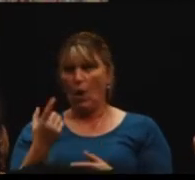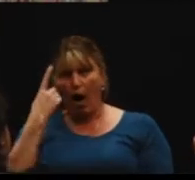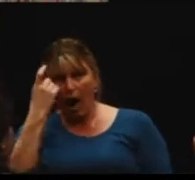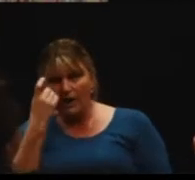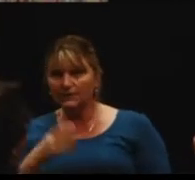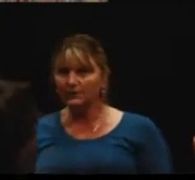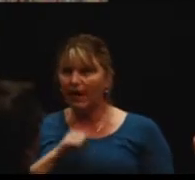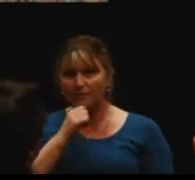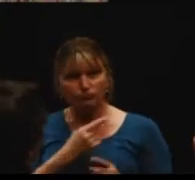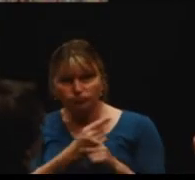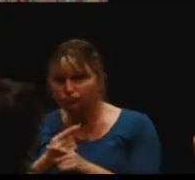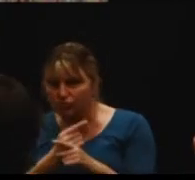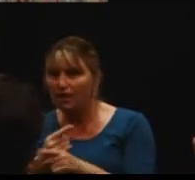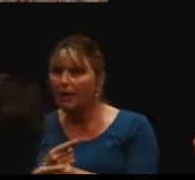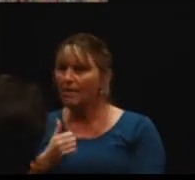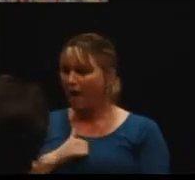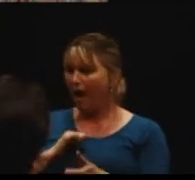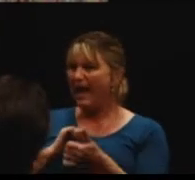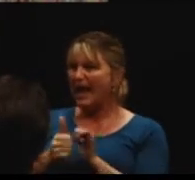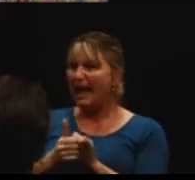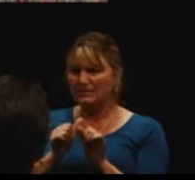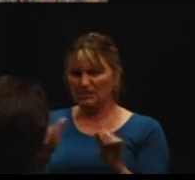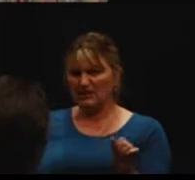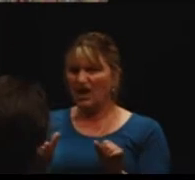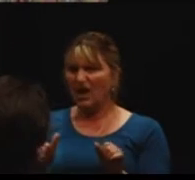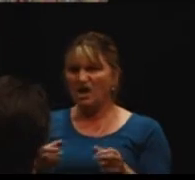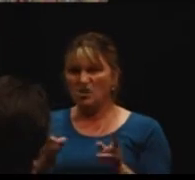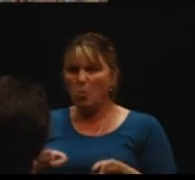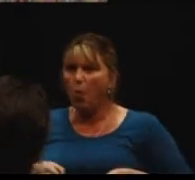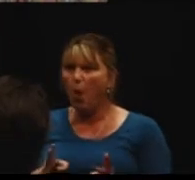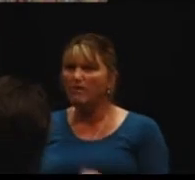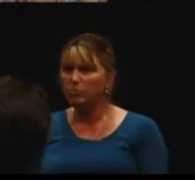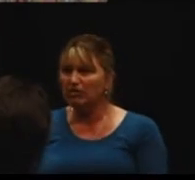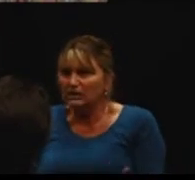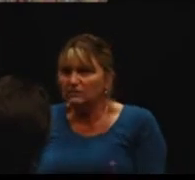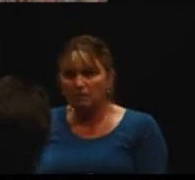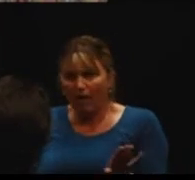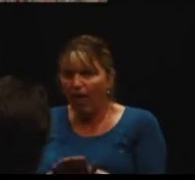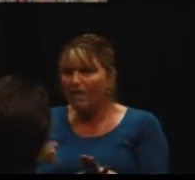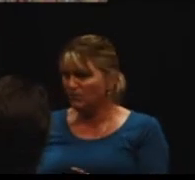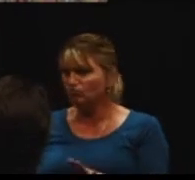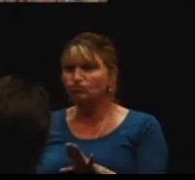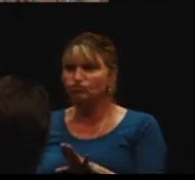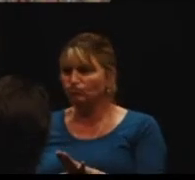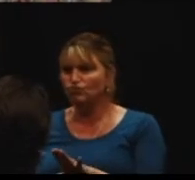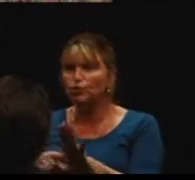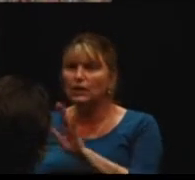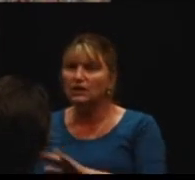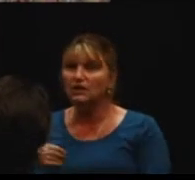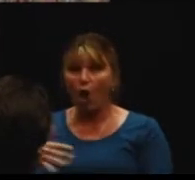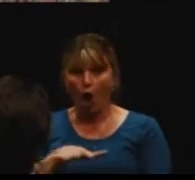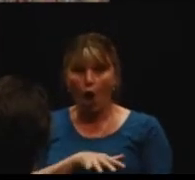things that my industry, the games industry, they're now standard operating practices and have been for 1 or 2 years. You know, there are local Kiwi companies that have